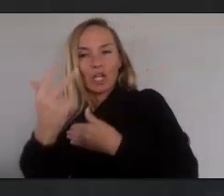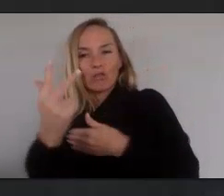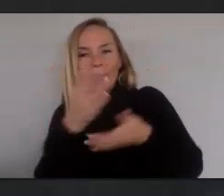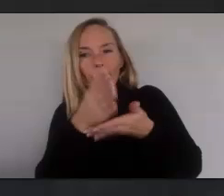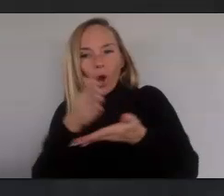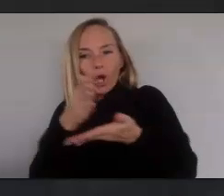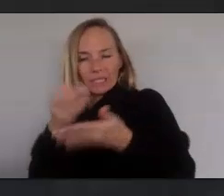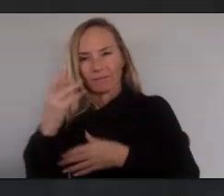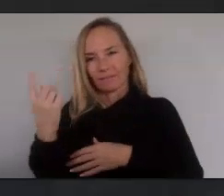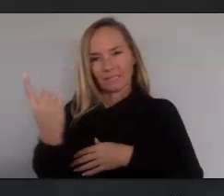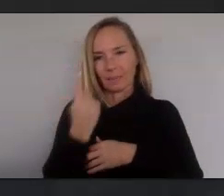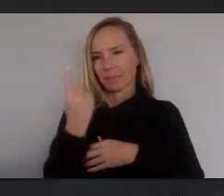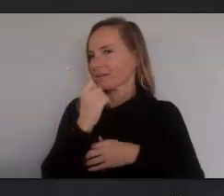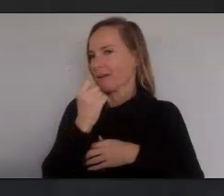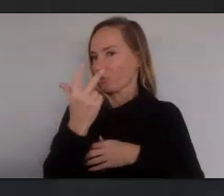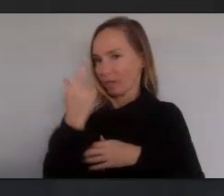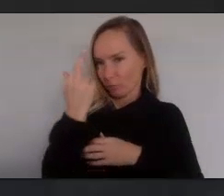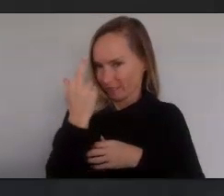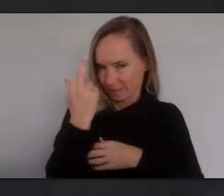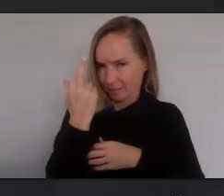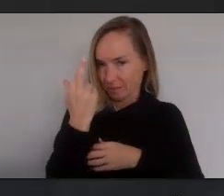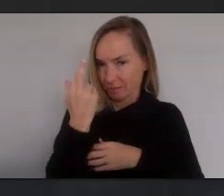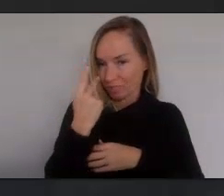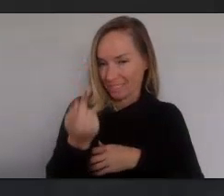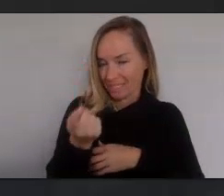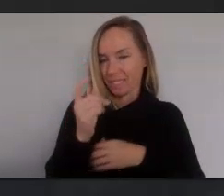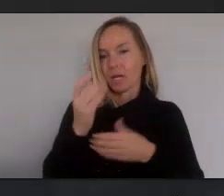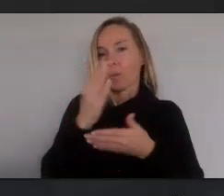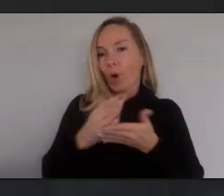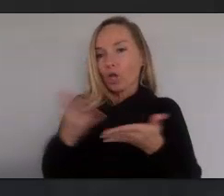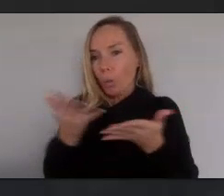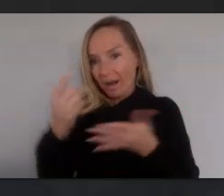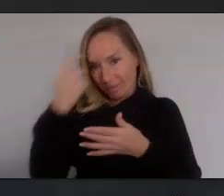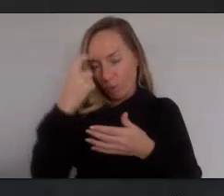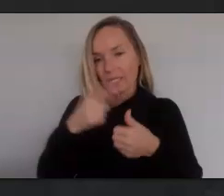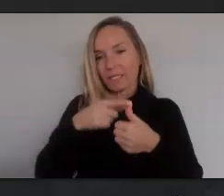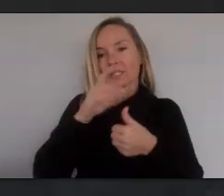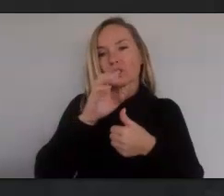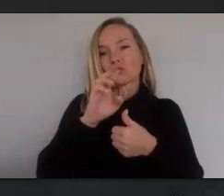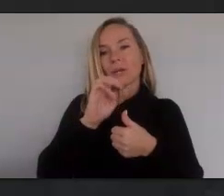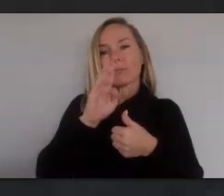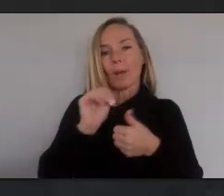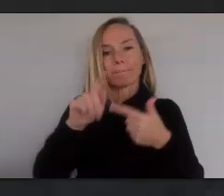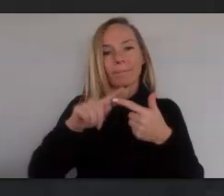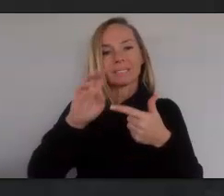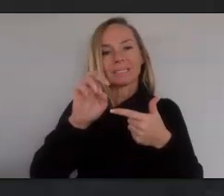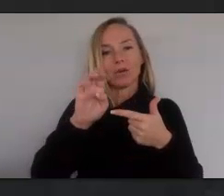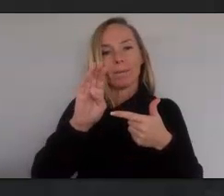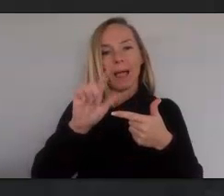instead of 3 reasons. The parts are the cerebrum, cerebellum, and brainstem.